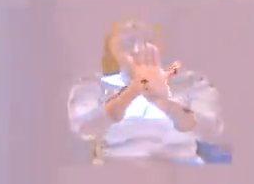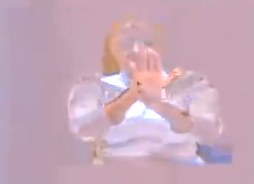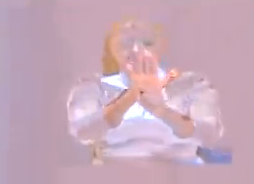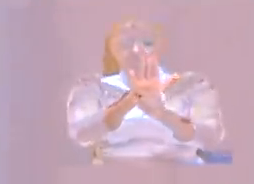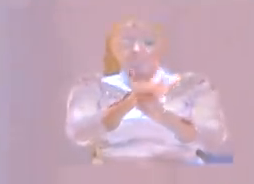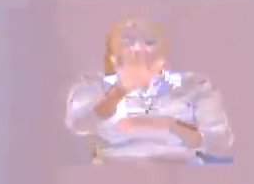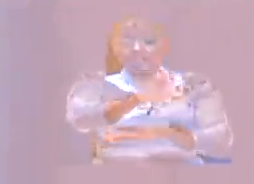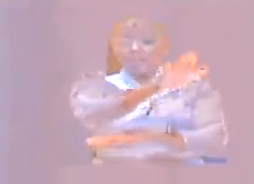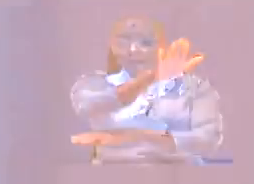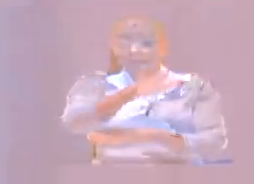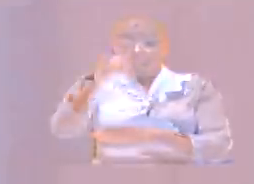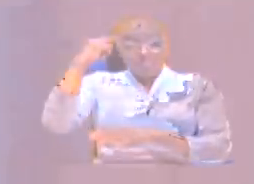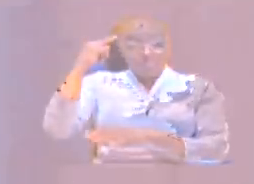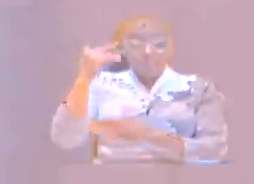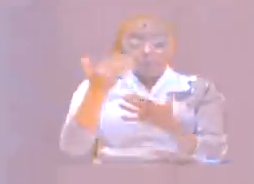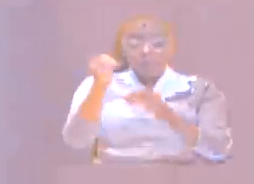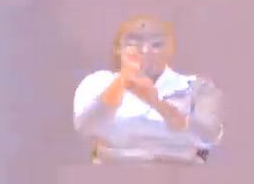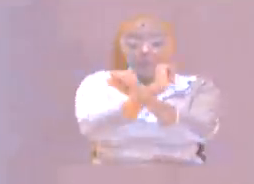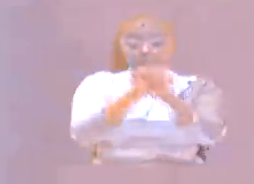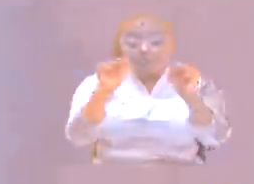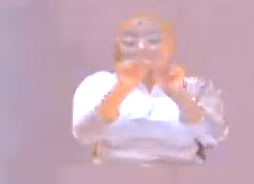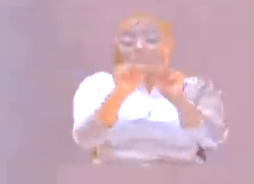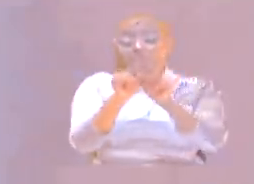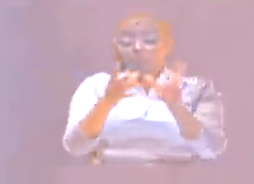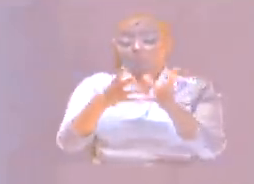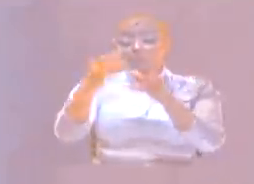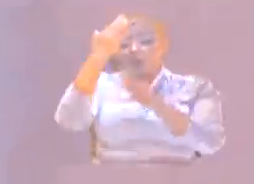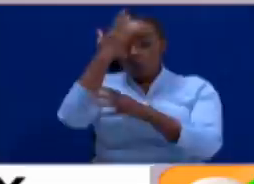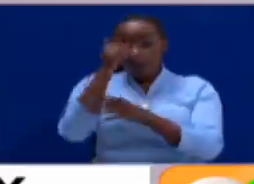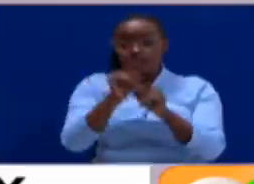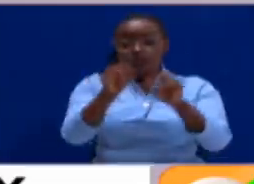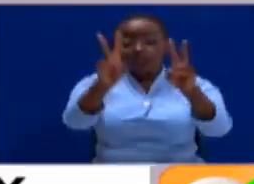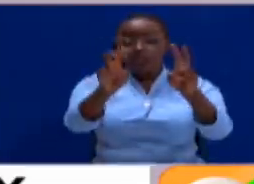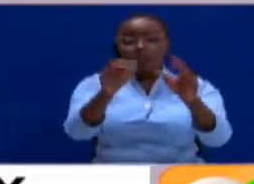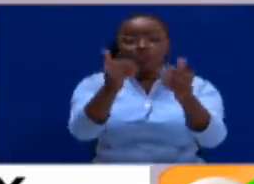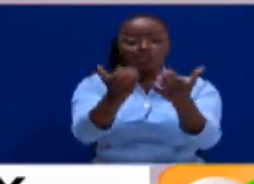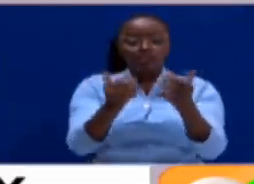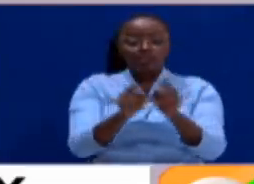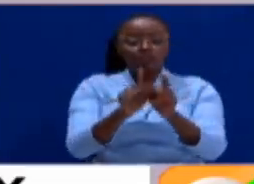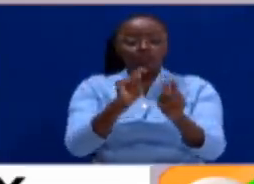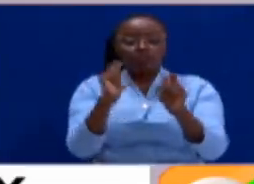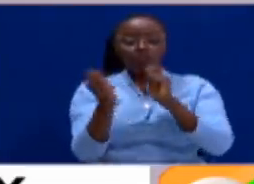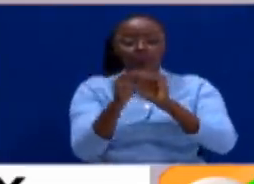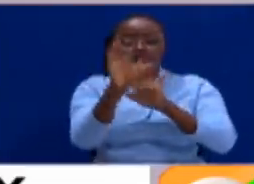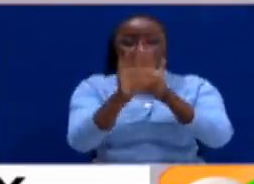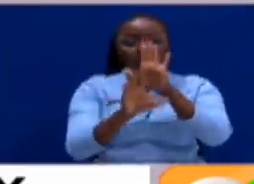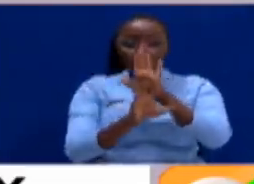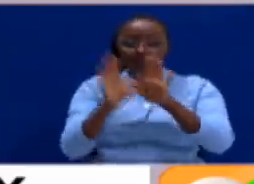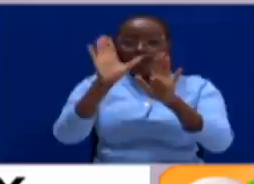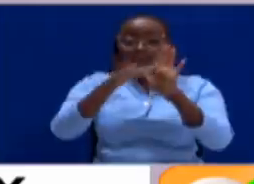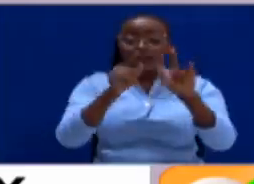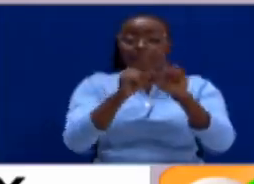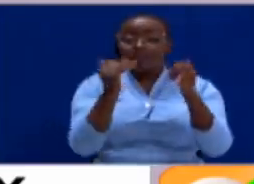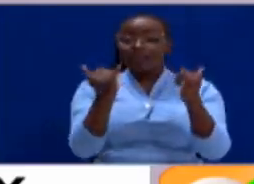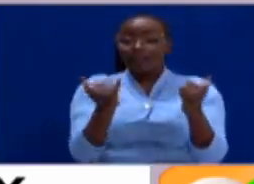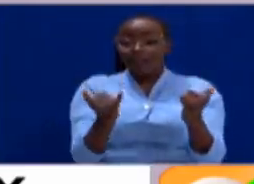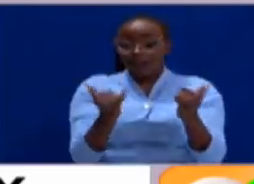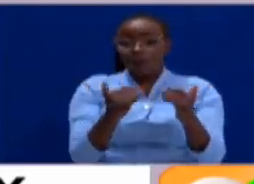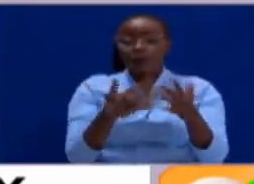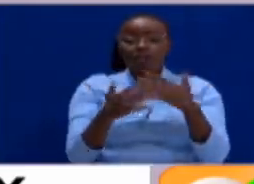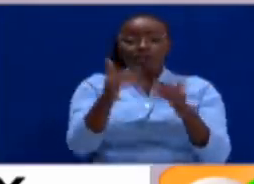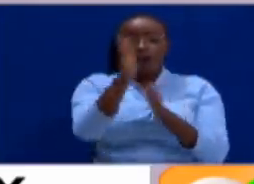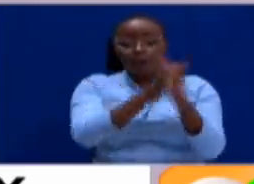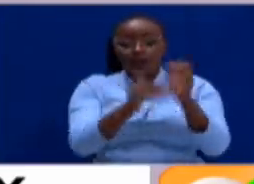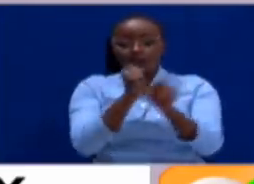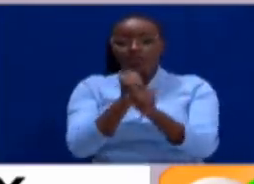a majority in parliament. And I think that's where the president is going with this, so that tubakie na issues that need to go to referendum for baadaye. But I think for now, that's what he's planning